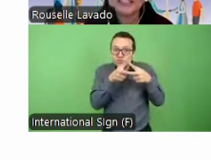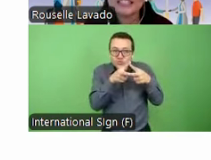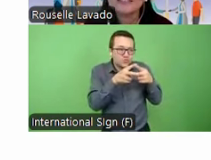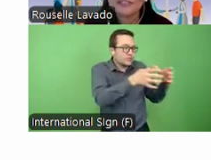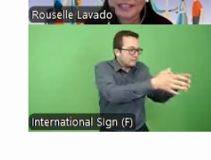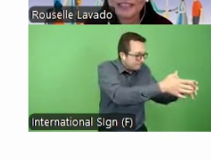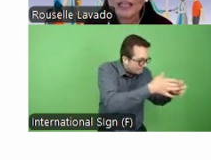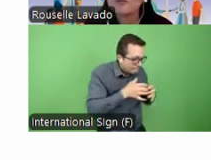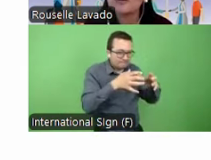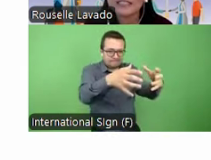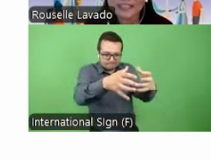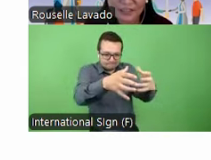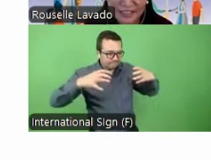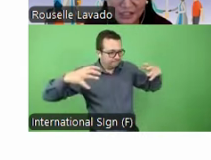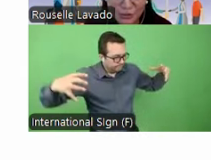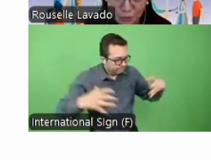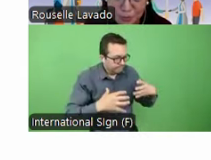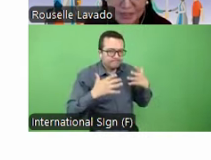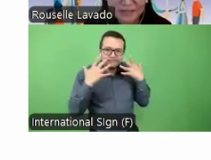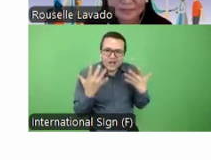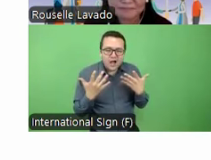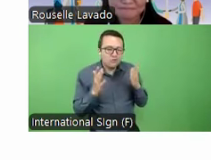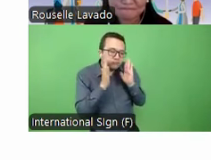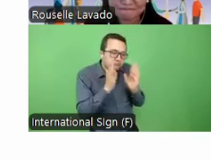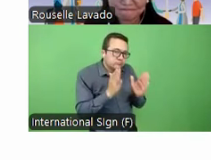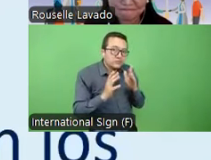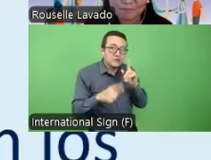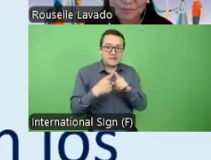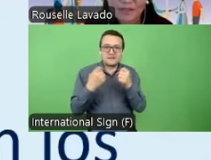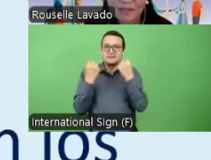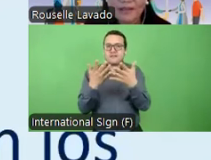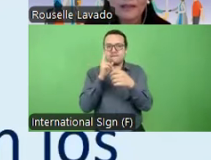monitor these effects among disadvantaged groups.